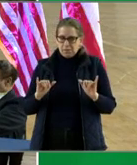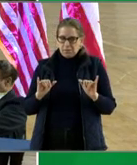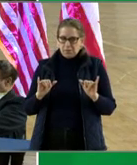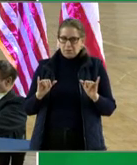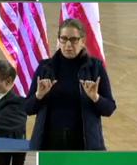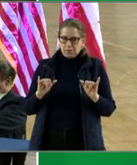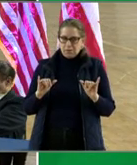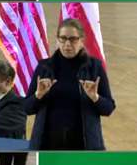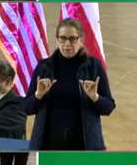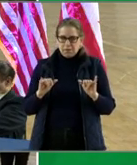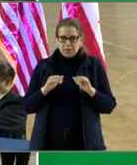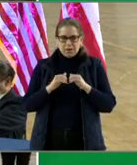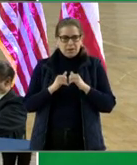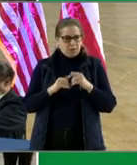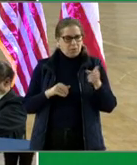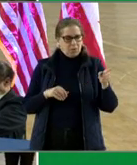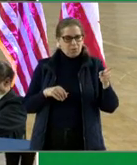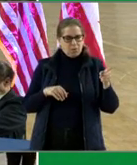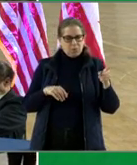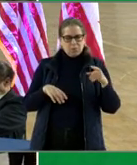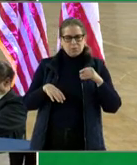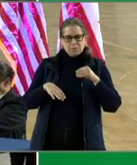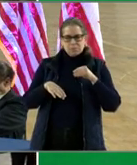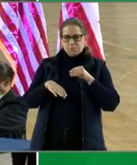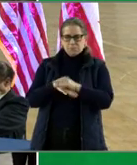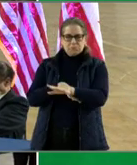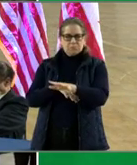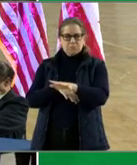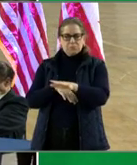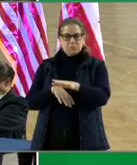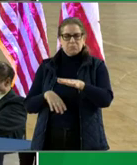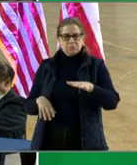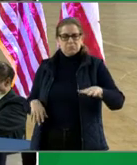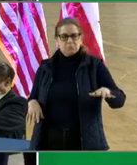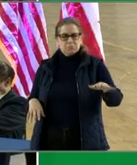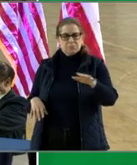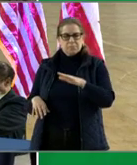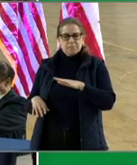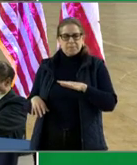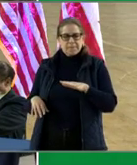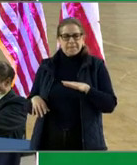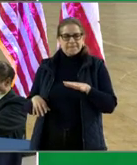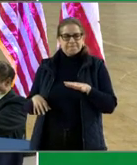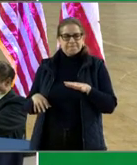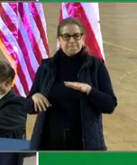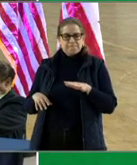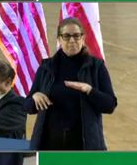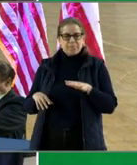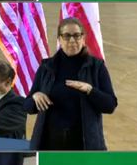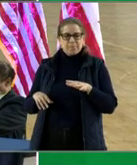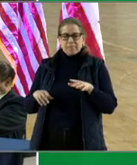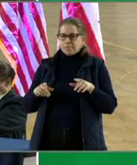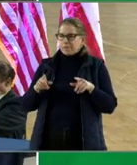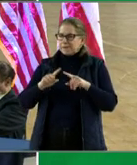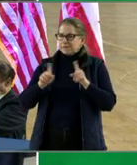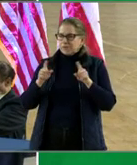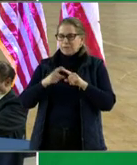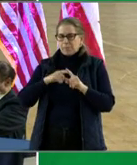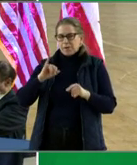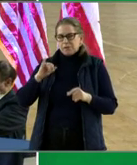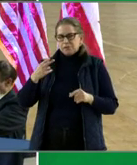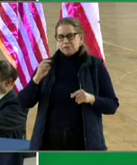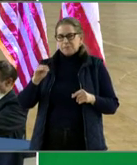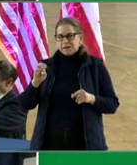epidemiologists' perspective in a way that IHME does. So every model has its limitations, right? So this model